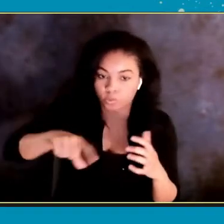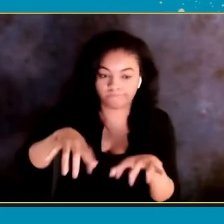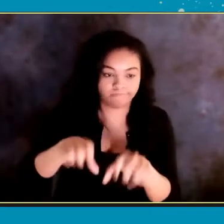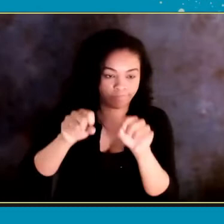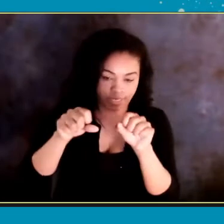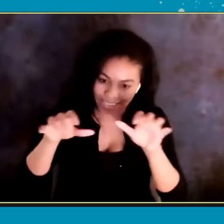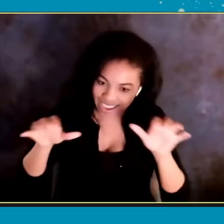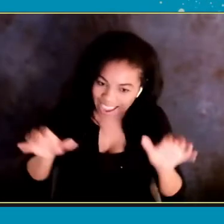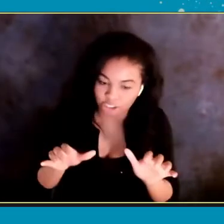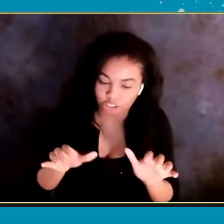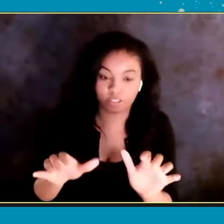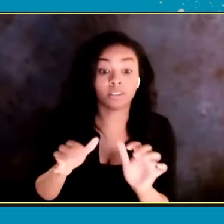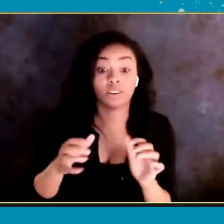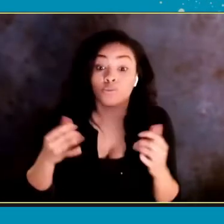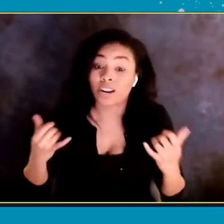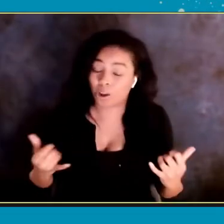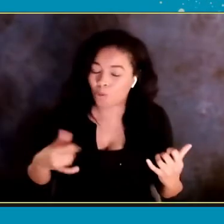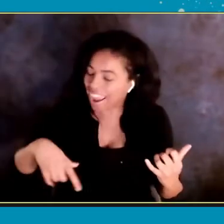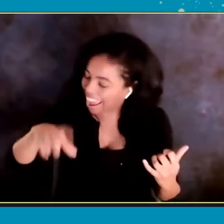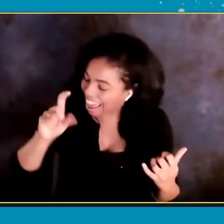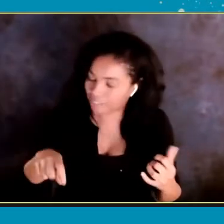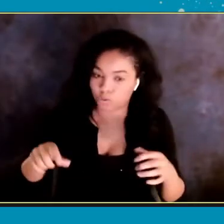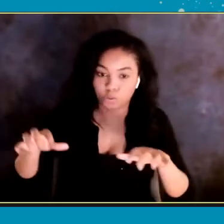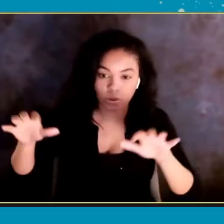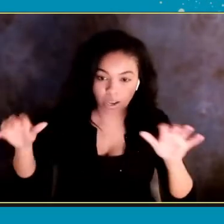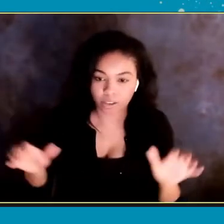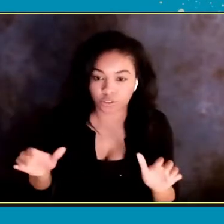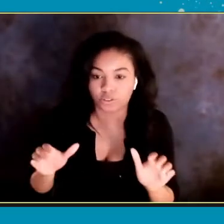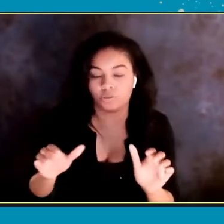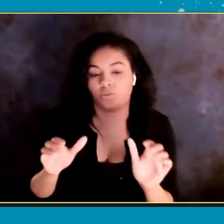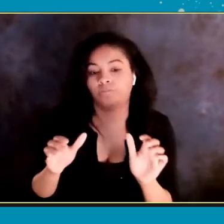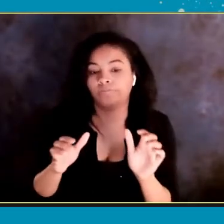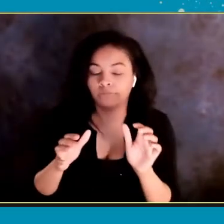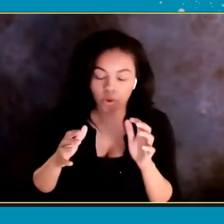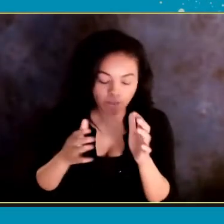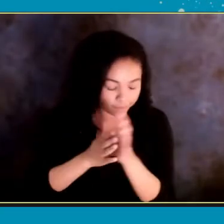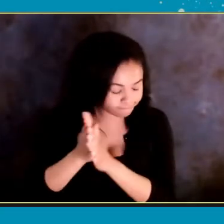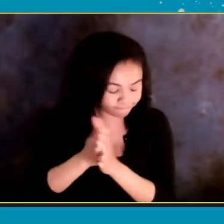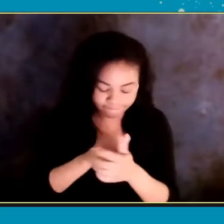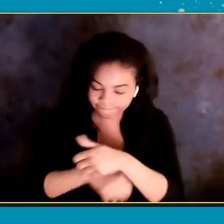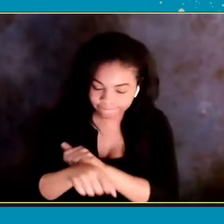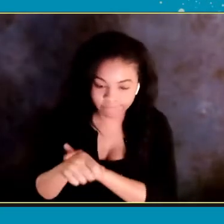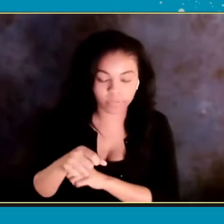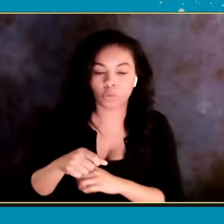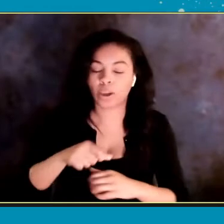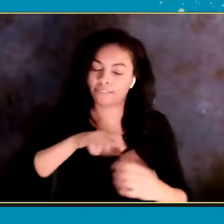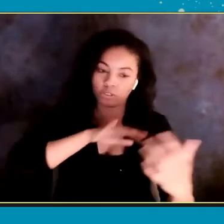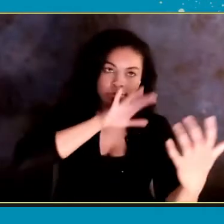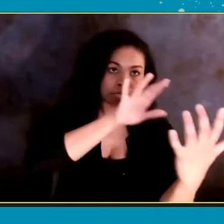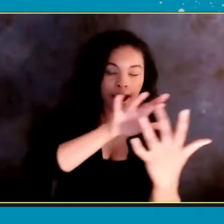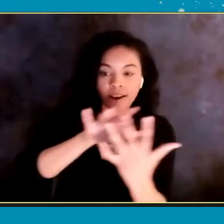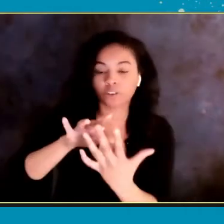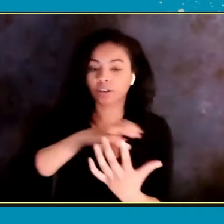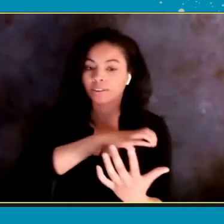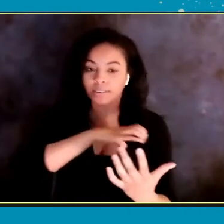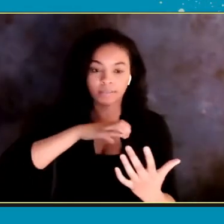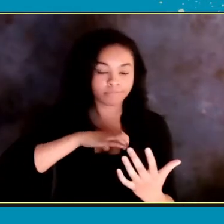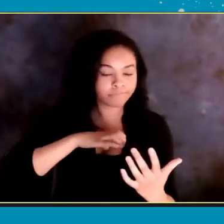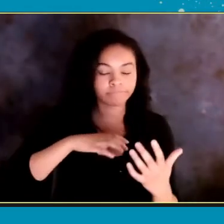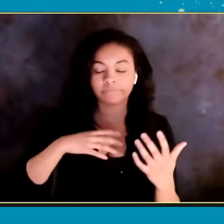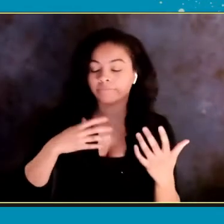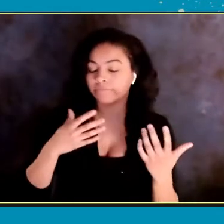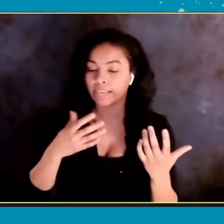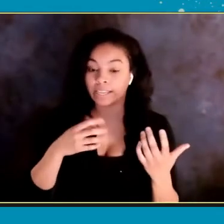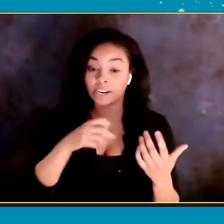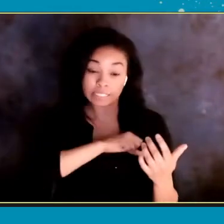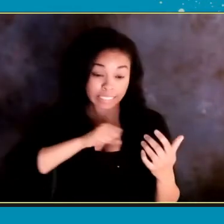we have got to be in action. We have got to be in motion. We have to be reaching out to Congress and our senators and letting them know